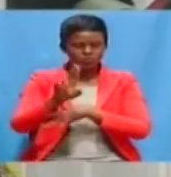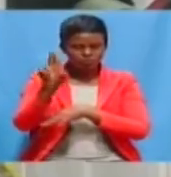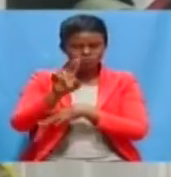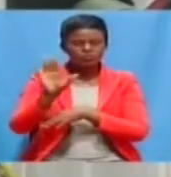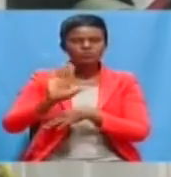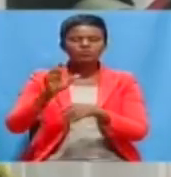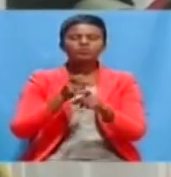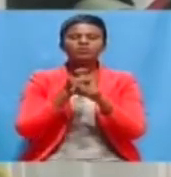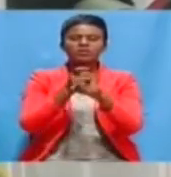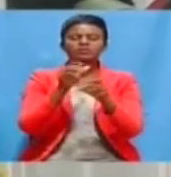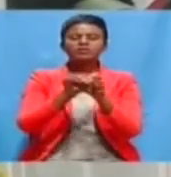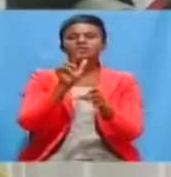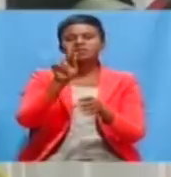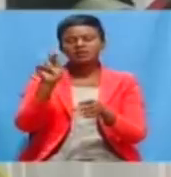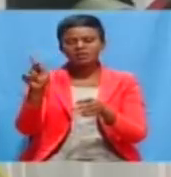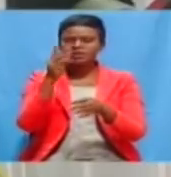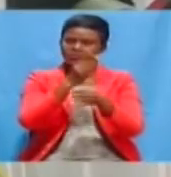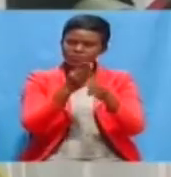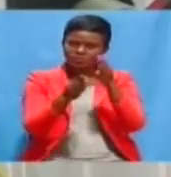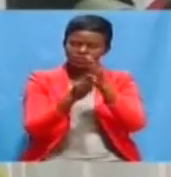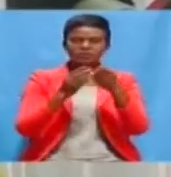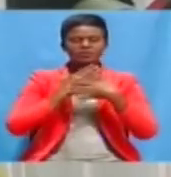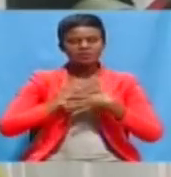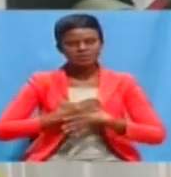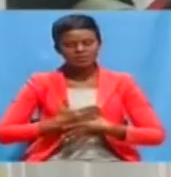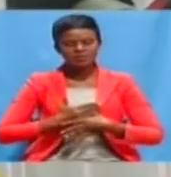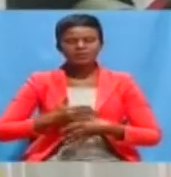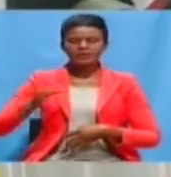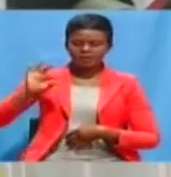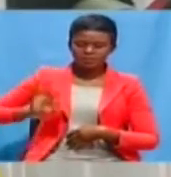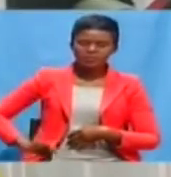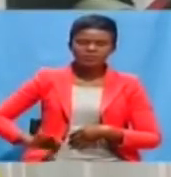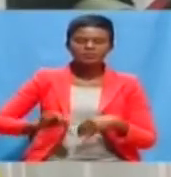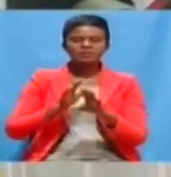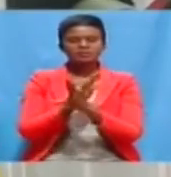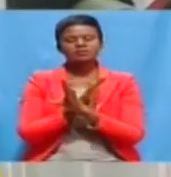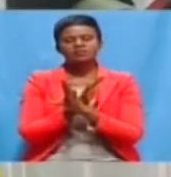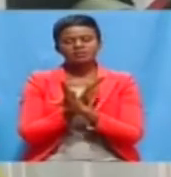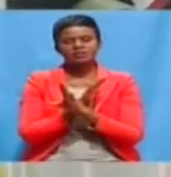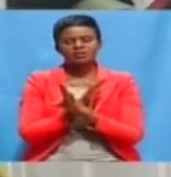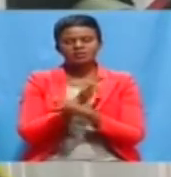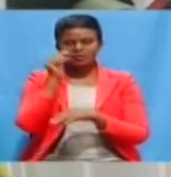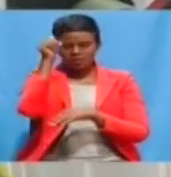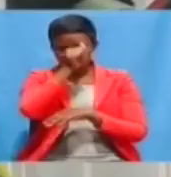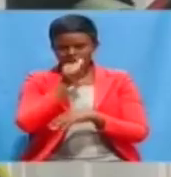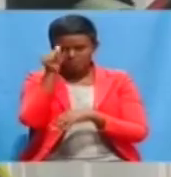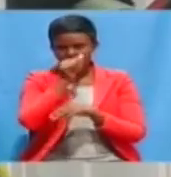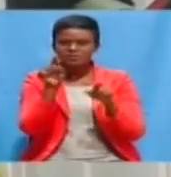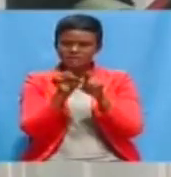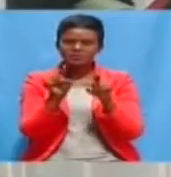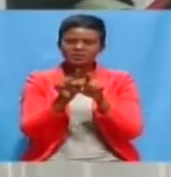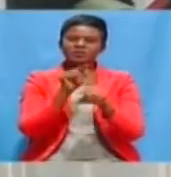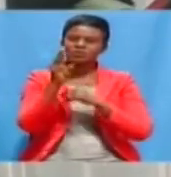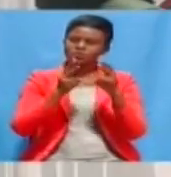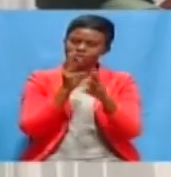him to build the bridges of peace for the benefit of Zambia, Africa, and the world